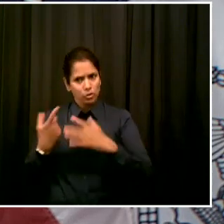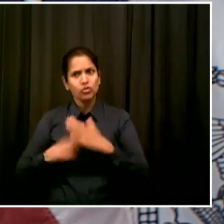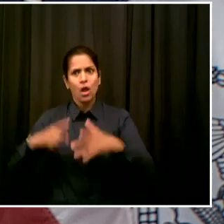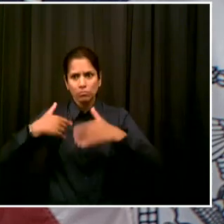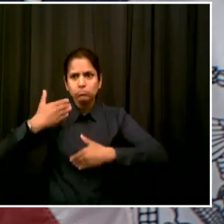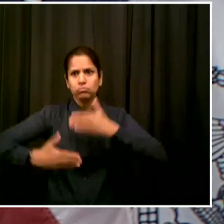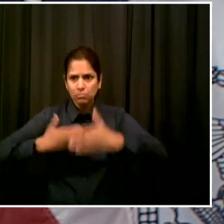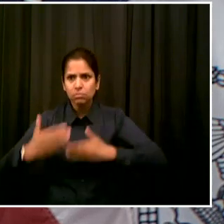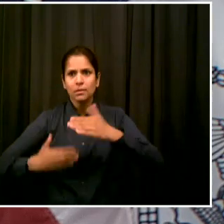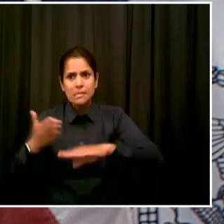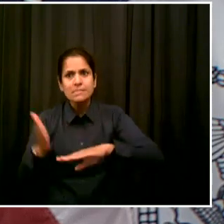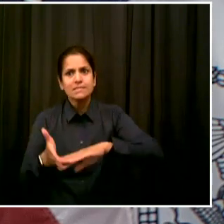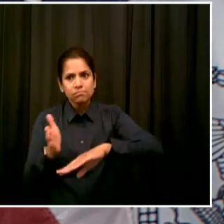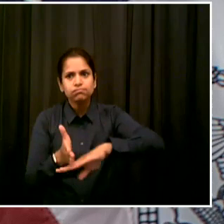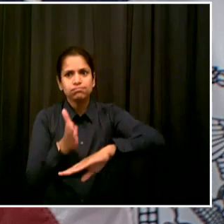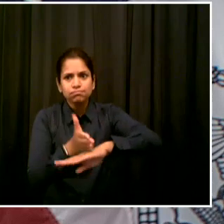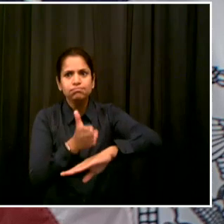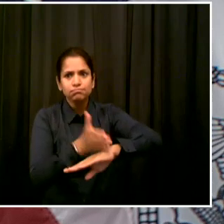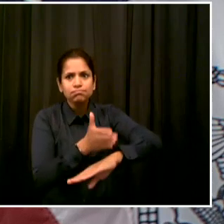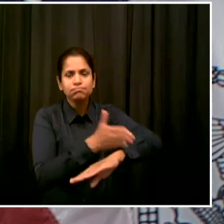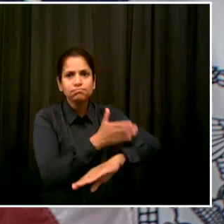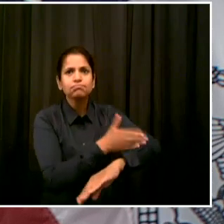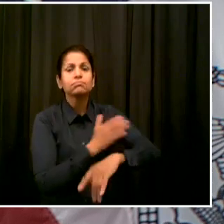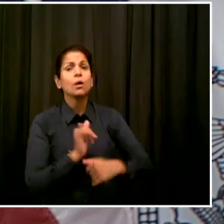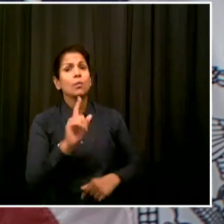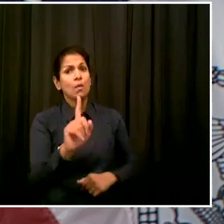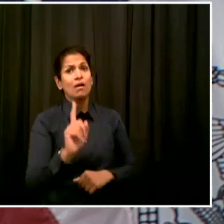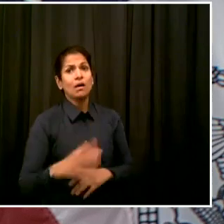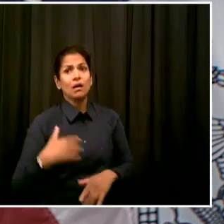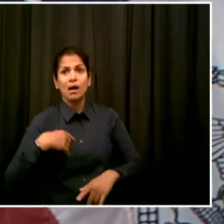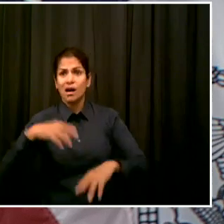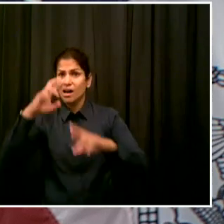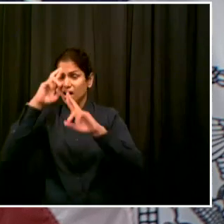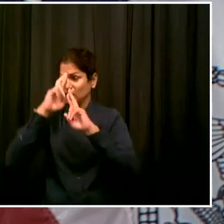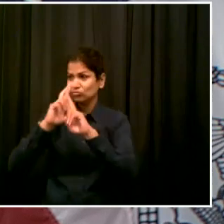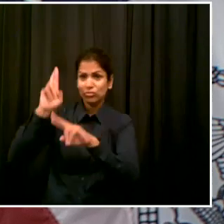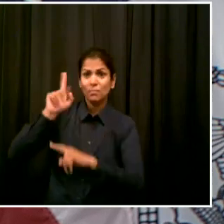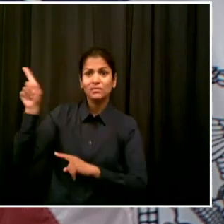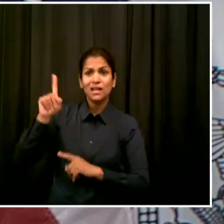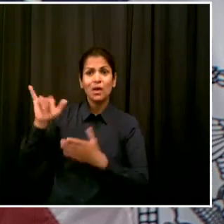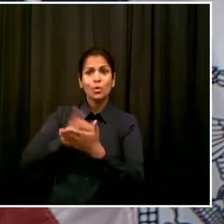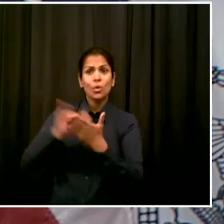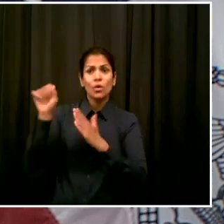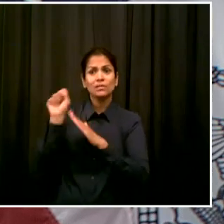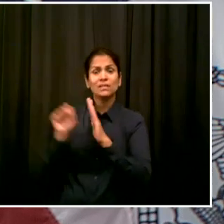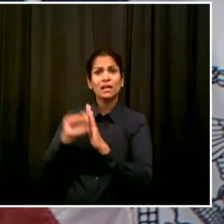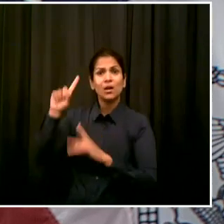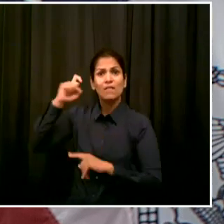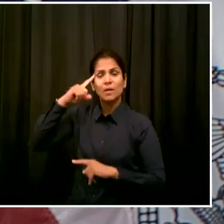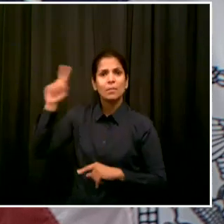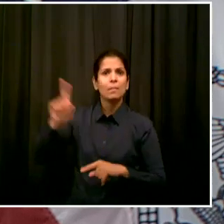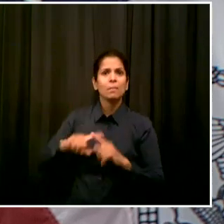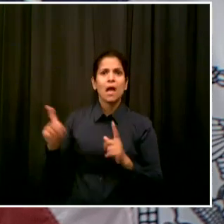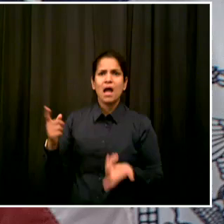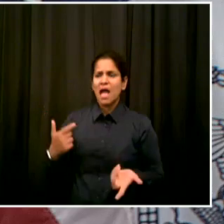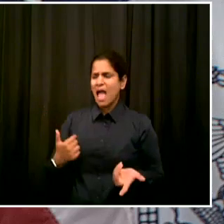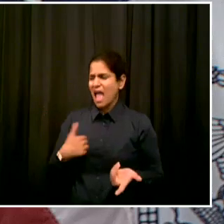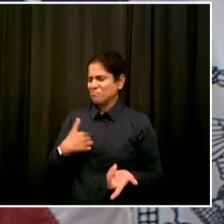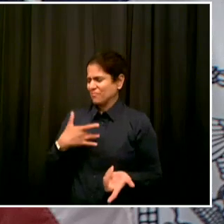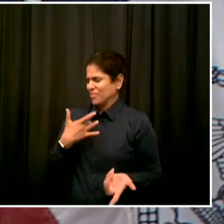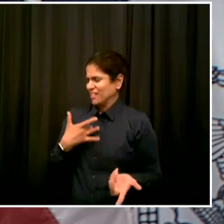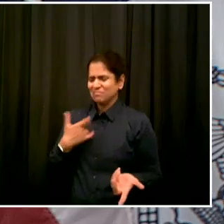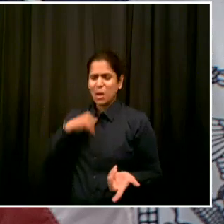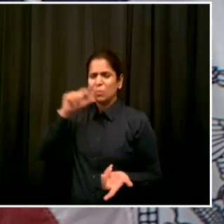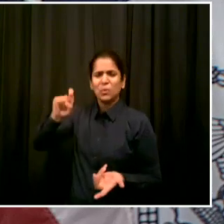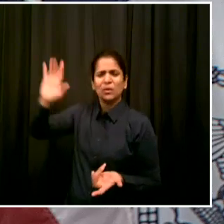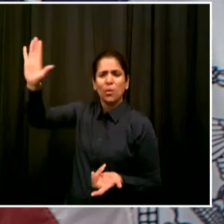need him or anyone else to tell us to reform our police department. We've been doing it for 7 years straight, and it's having a huge impact. And